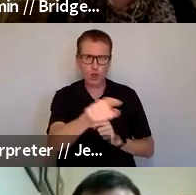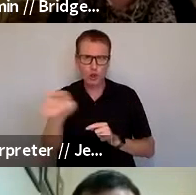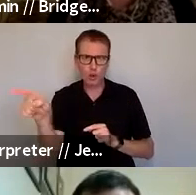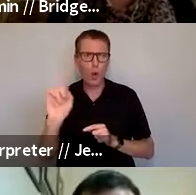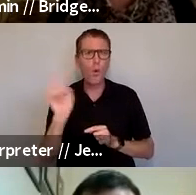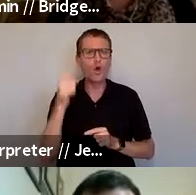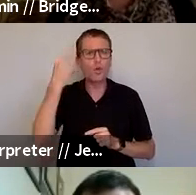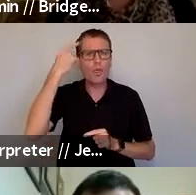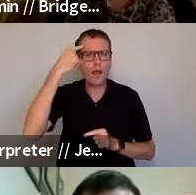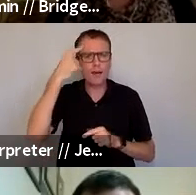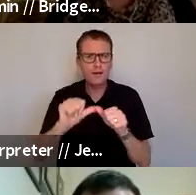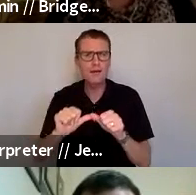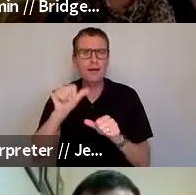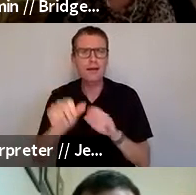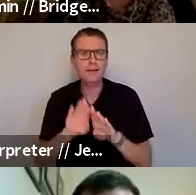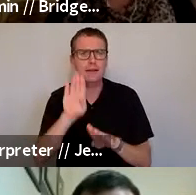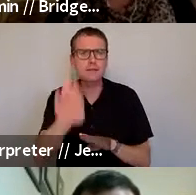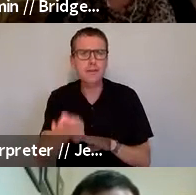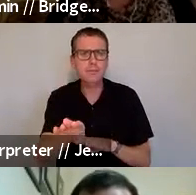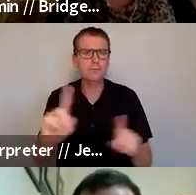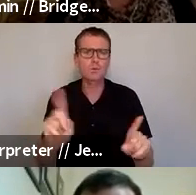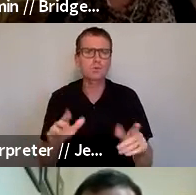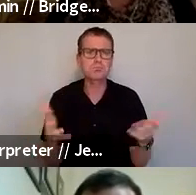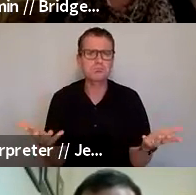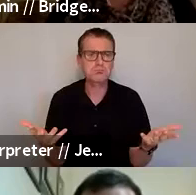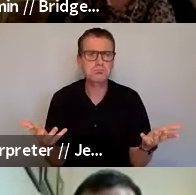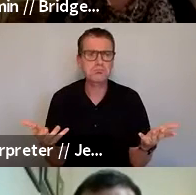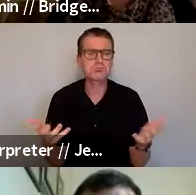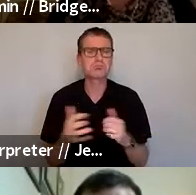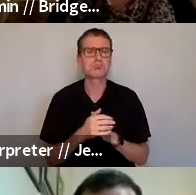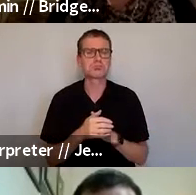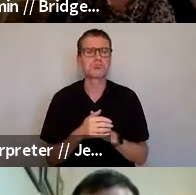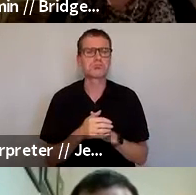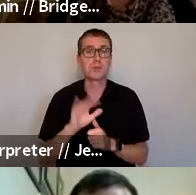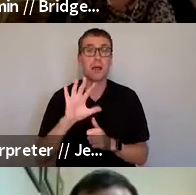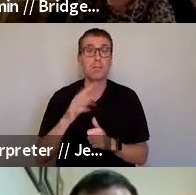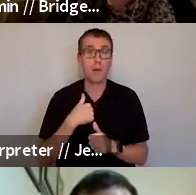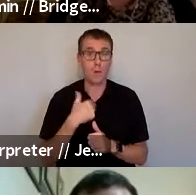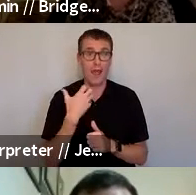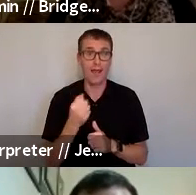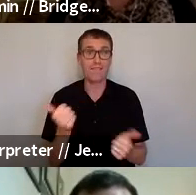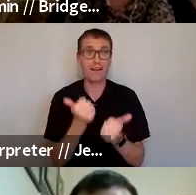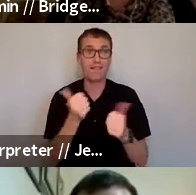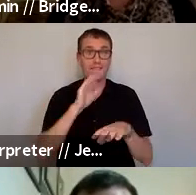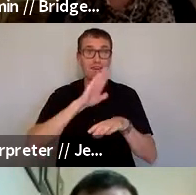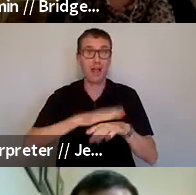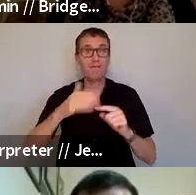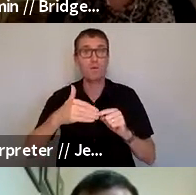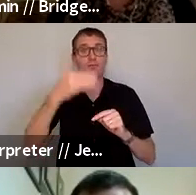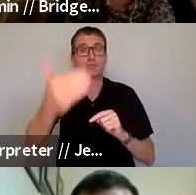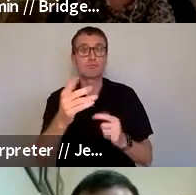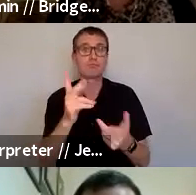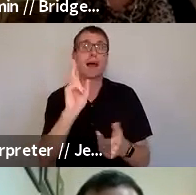follow-on discussion could be, because we may have the time for it. And for